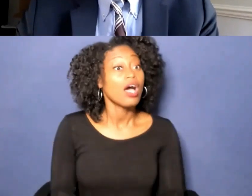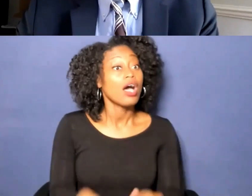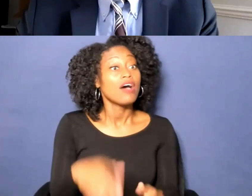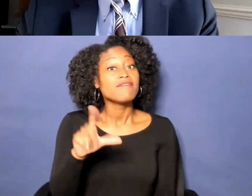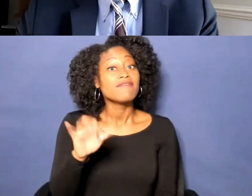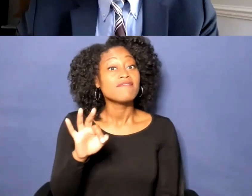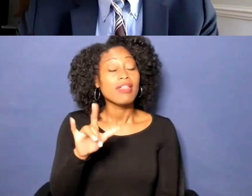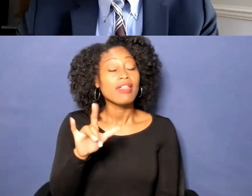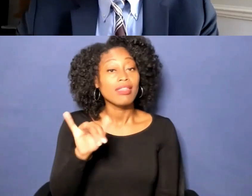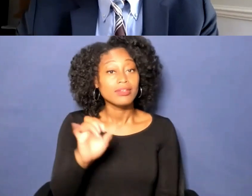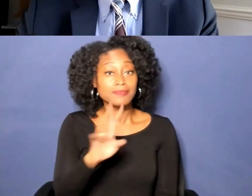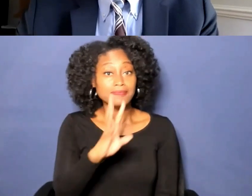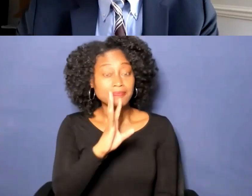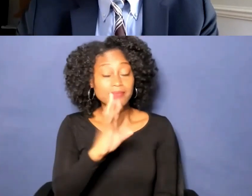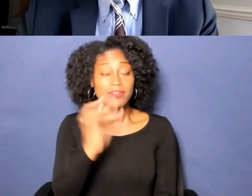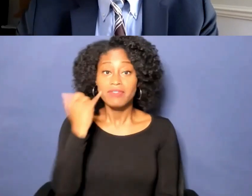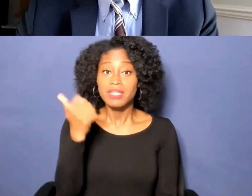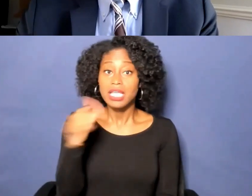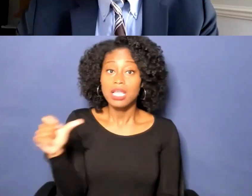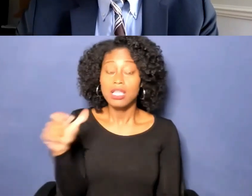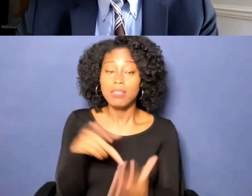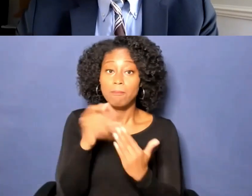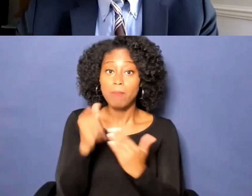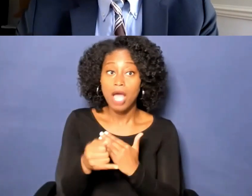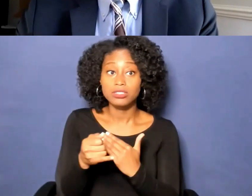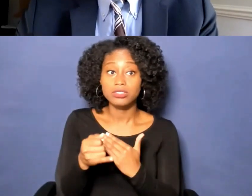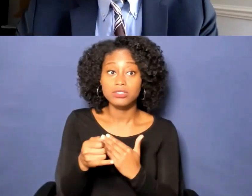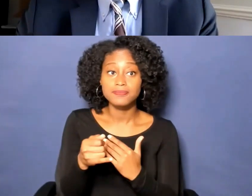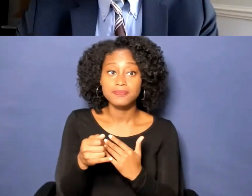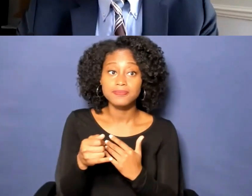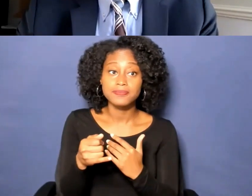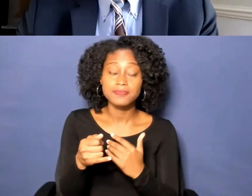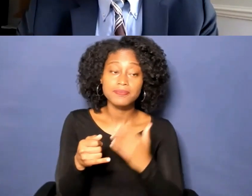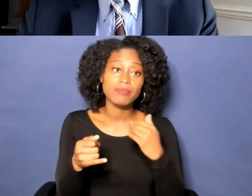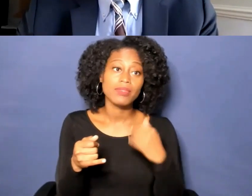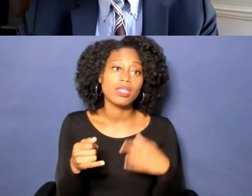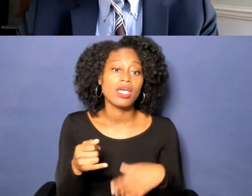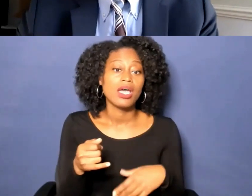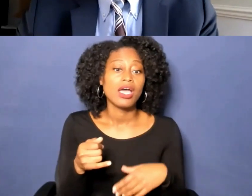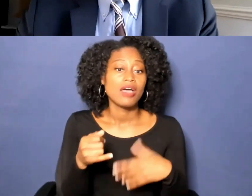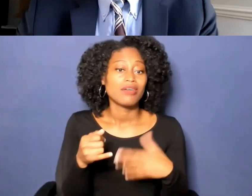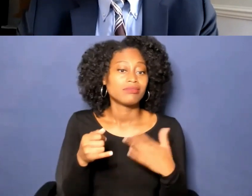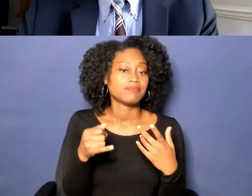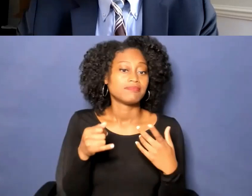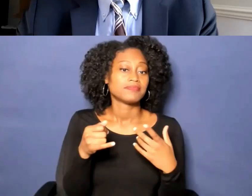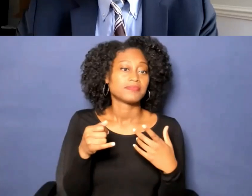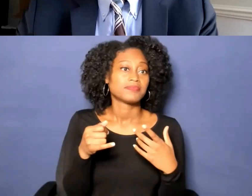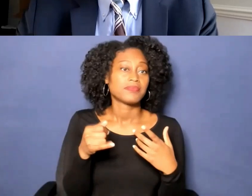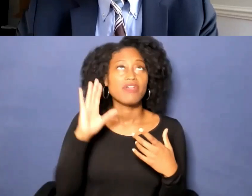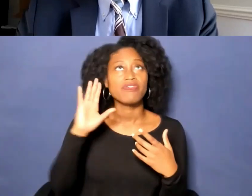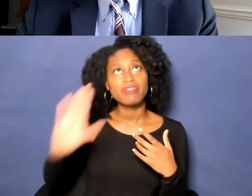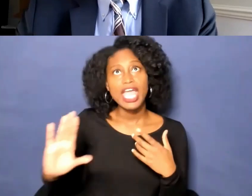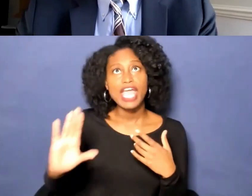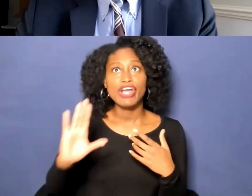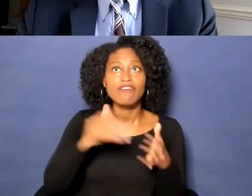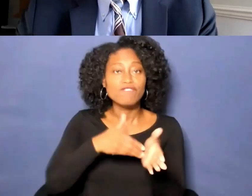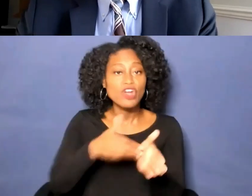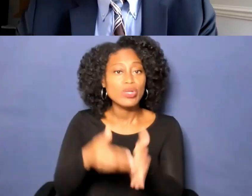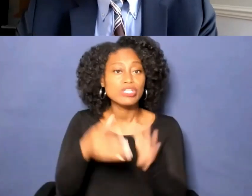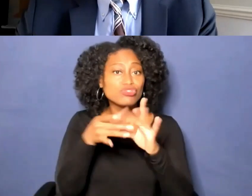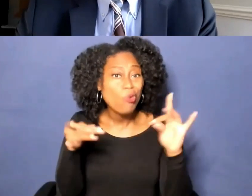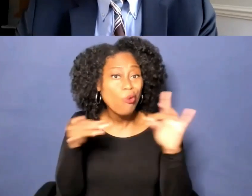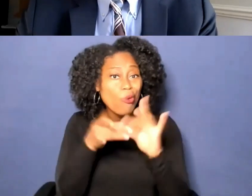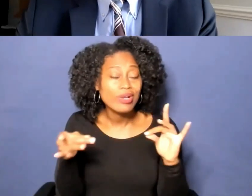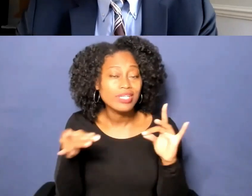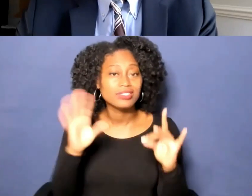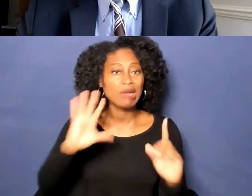funded, they're at least in they're frequently stories and highlights. We can post